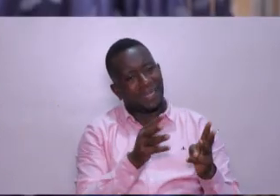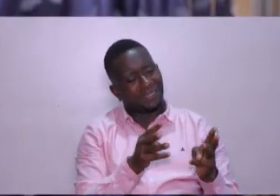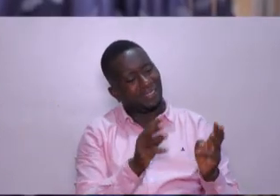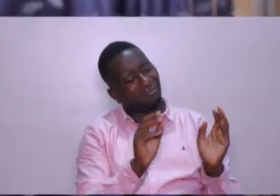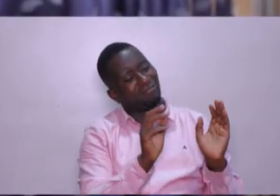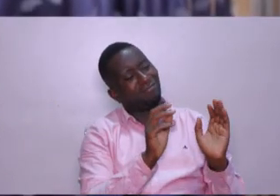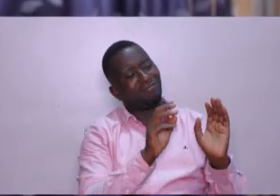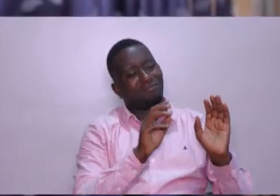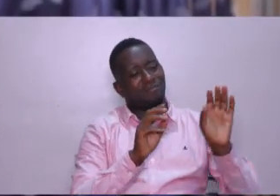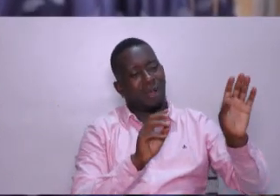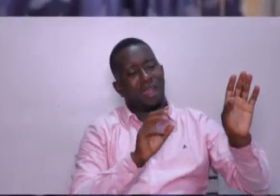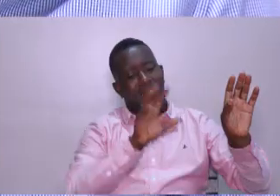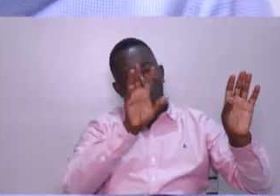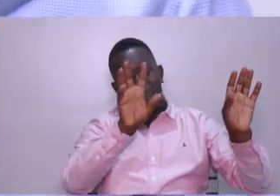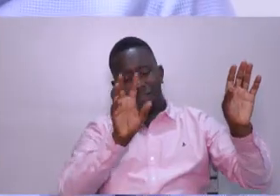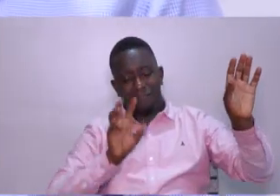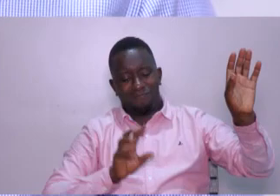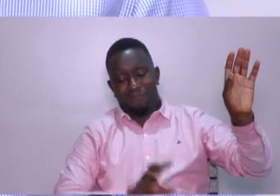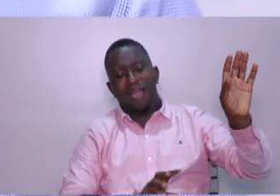That is quite innovative.